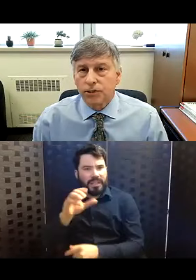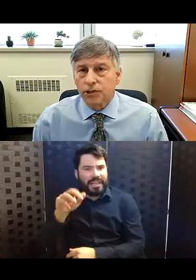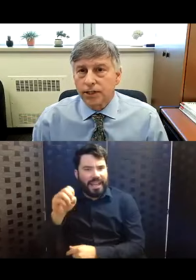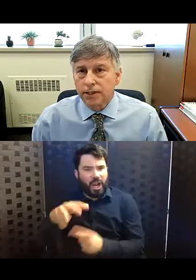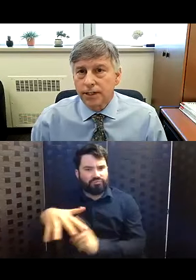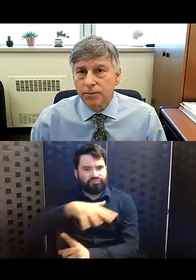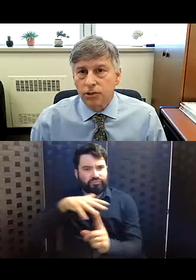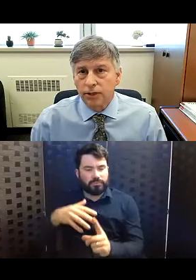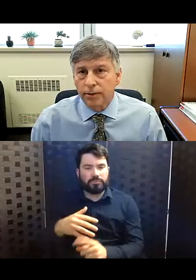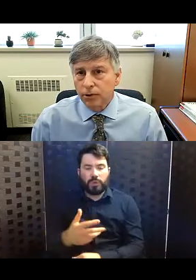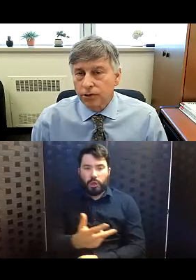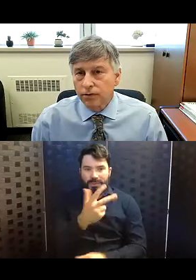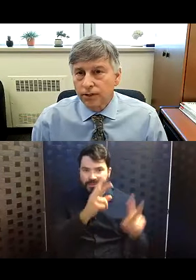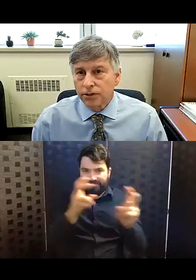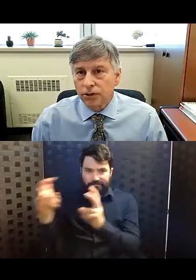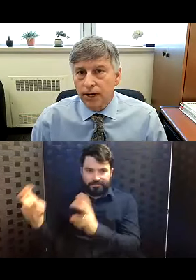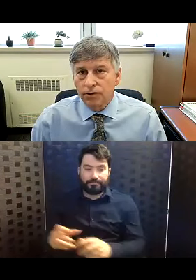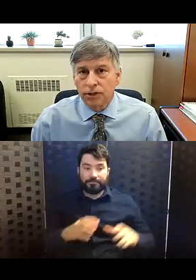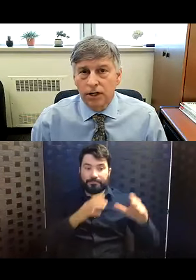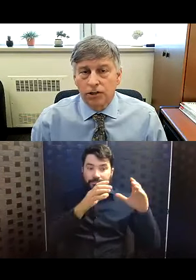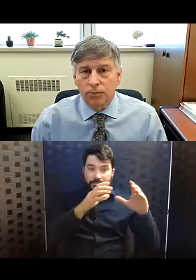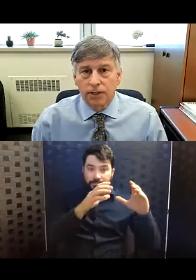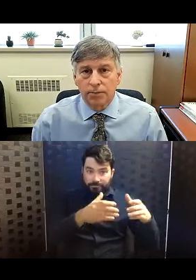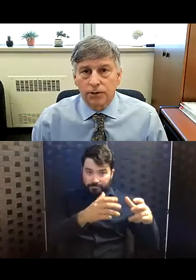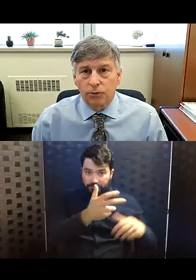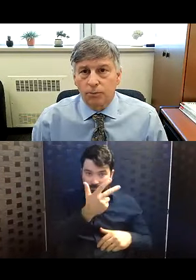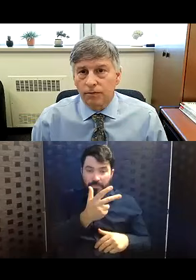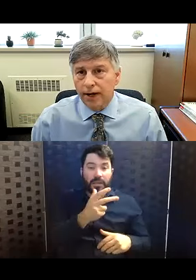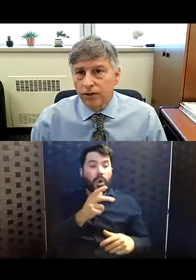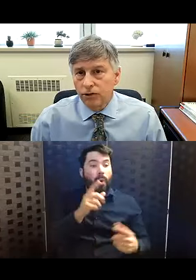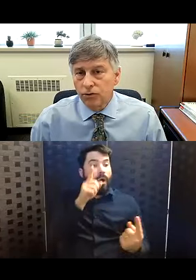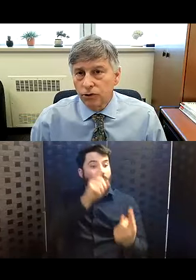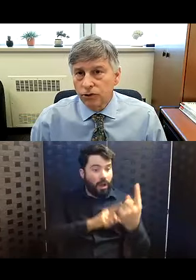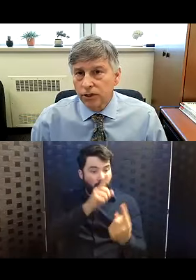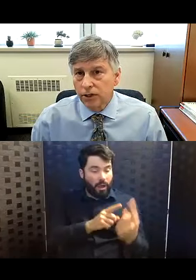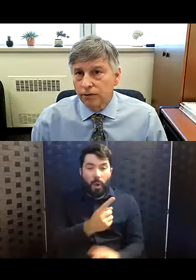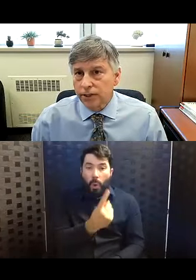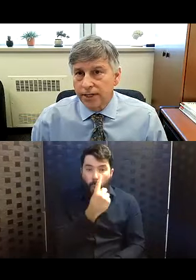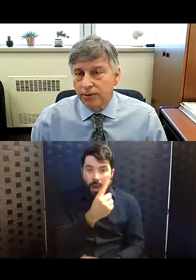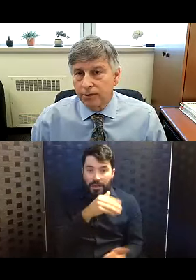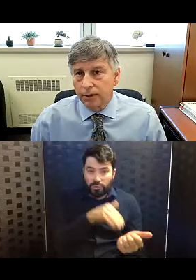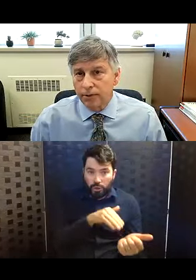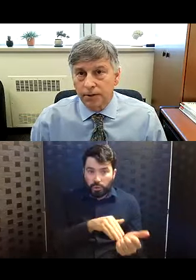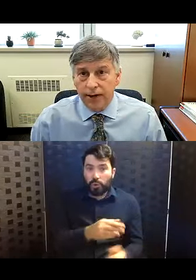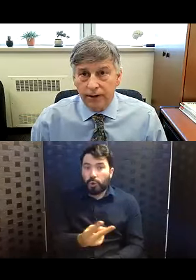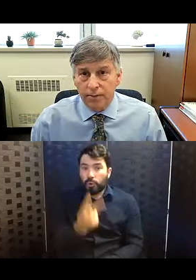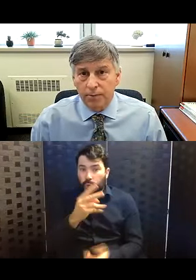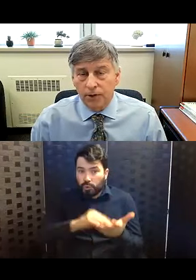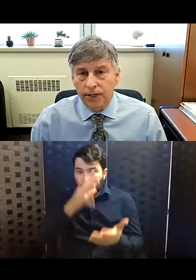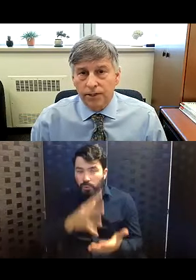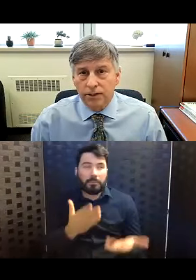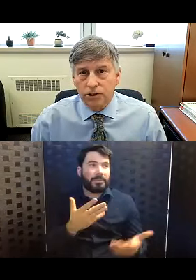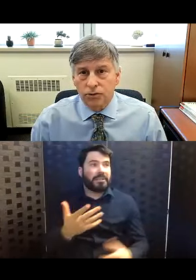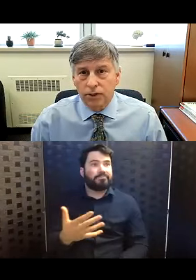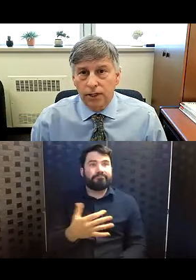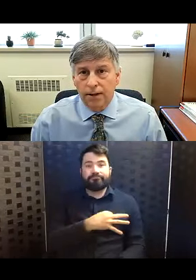we suggest that teams doing in-person visits or rounds should be limited to 1 provider and 2 learners. For example, maybe a faculty member, a